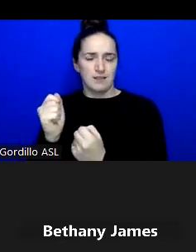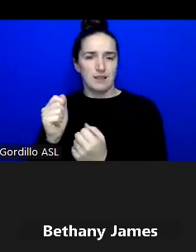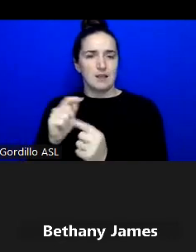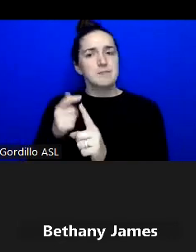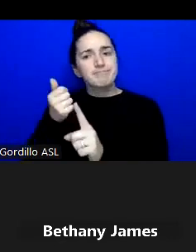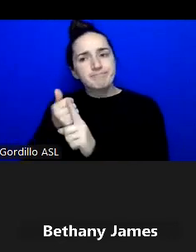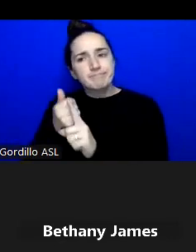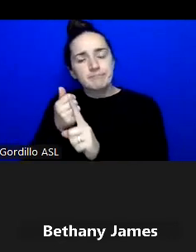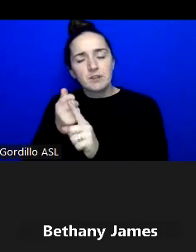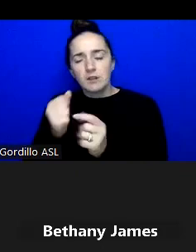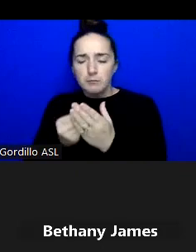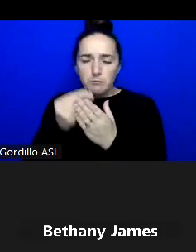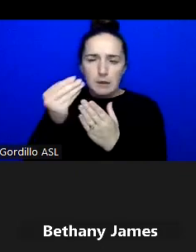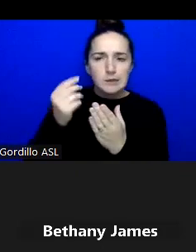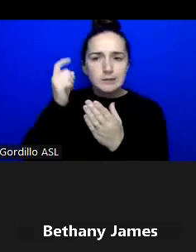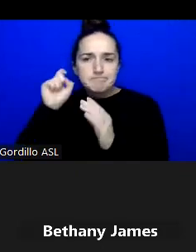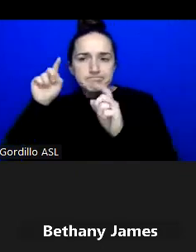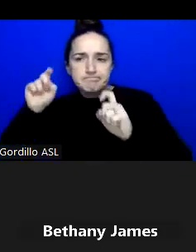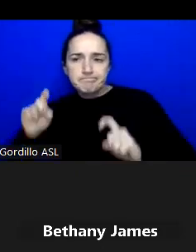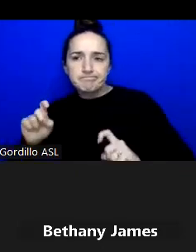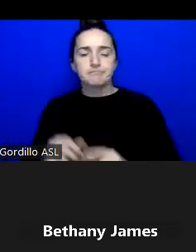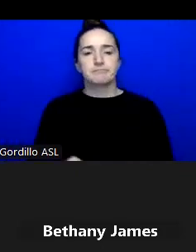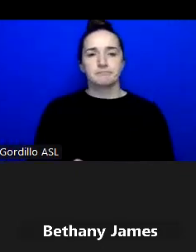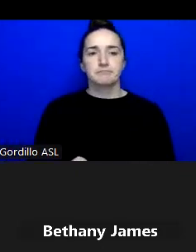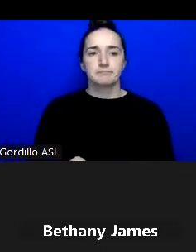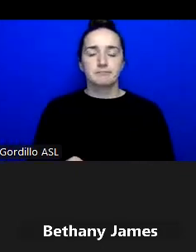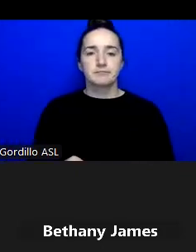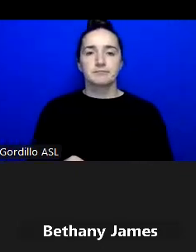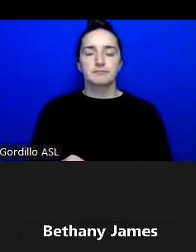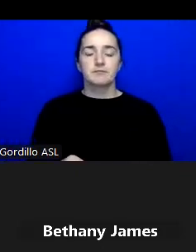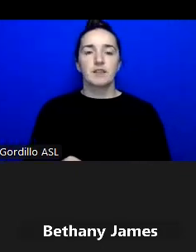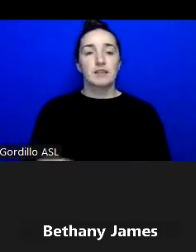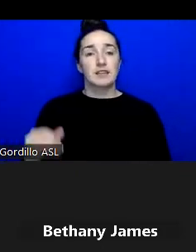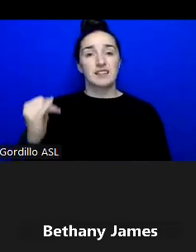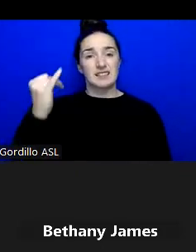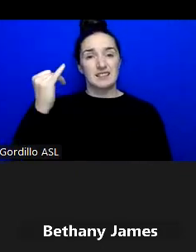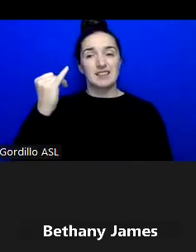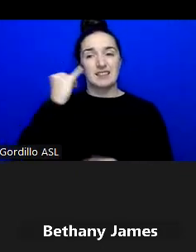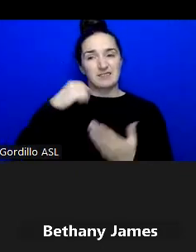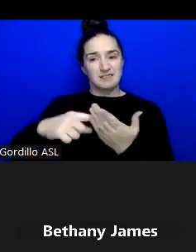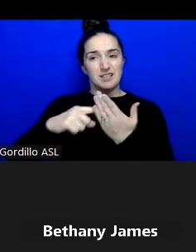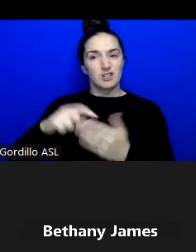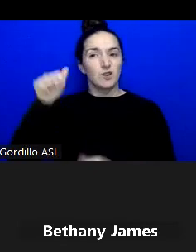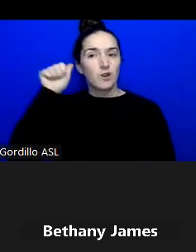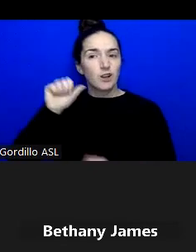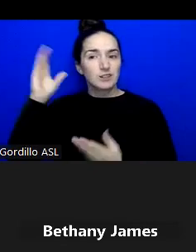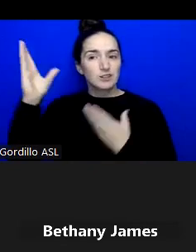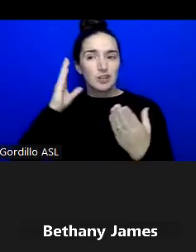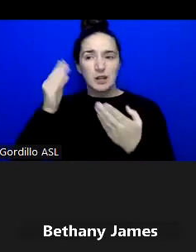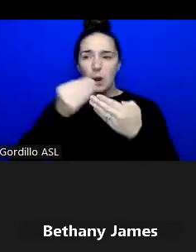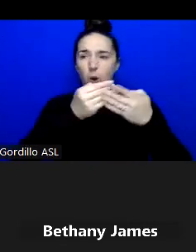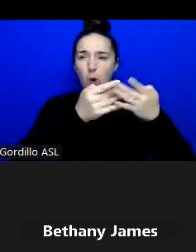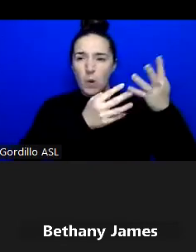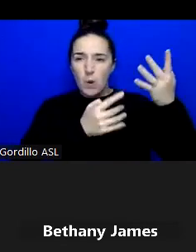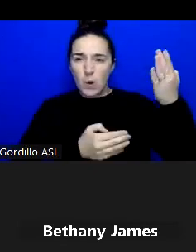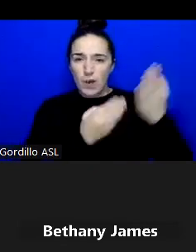So we'll dig into that in just a little bit here. When we think about audiology services, not everybody realizes this, but there are a ton of different things